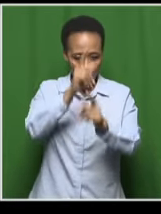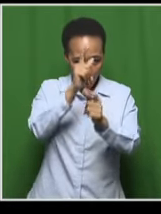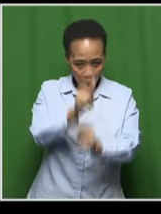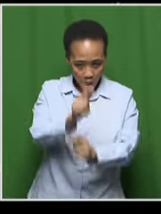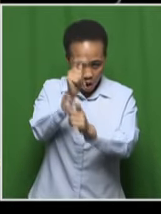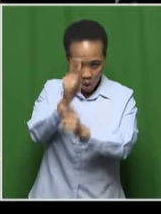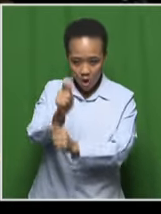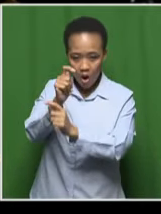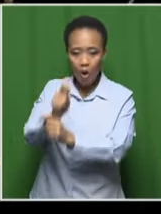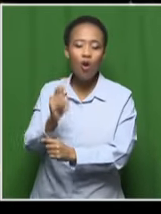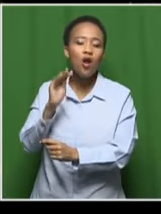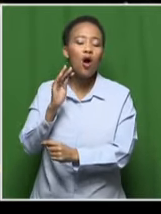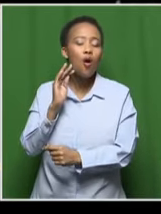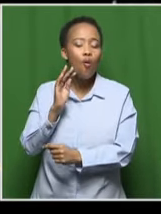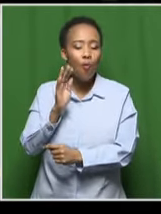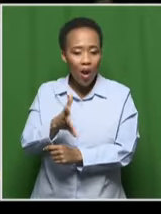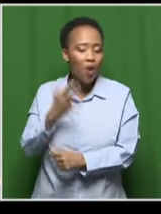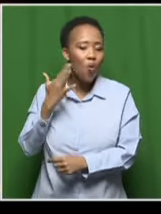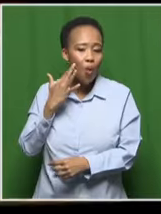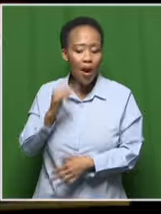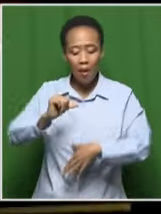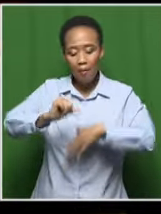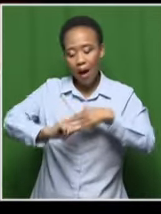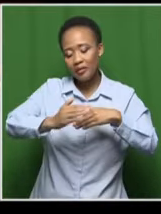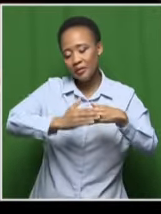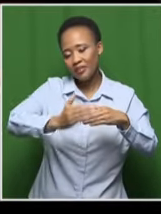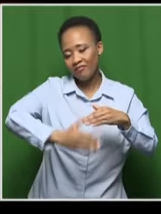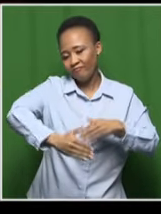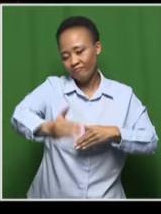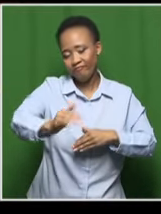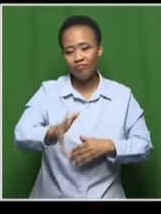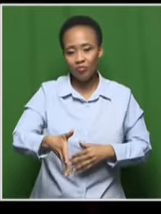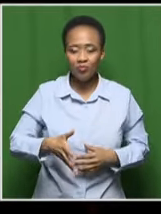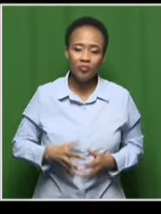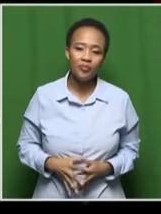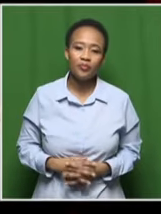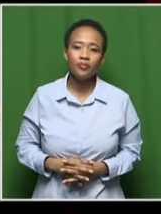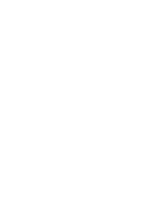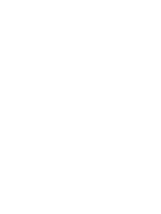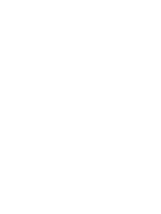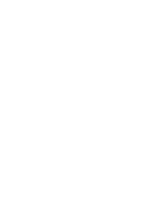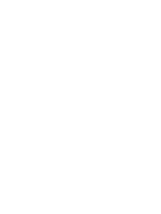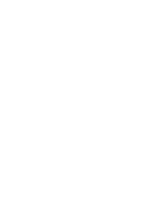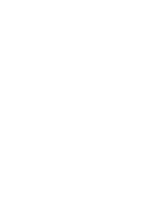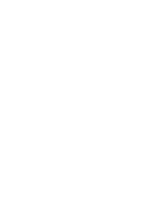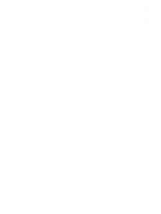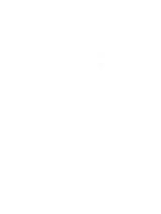months. Mlamli Maneli for SABC News in Cape Town.